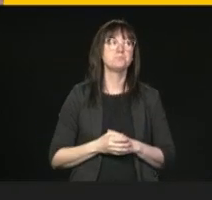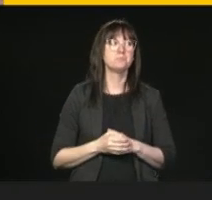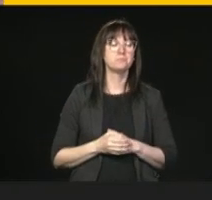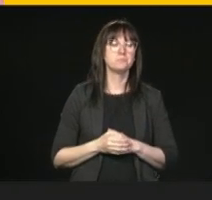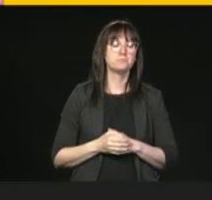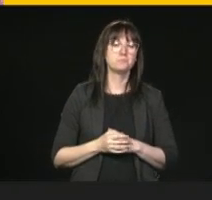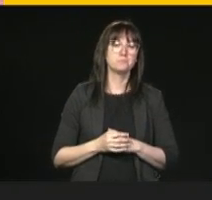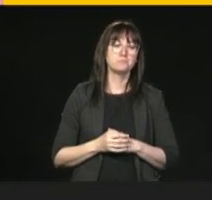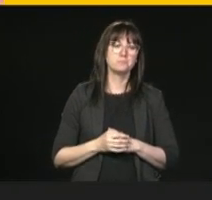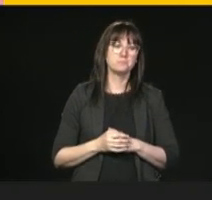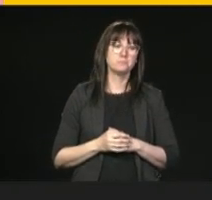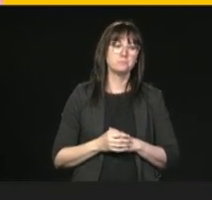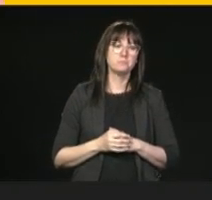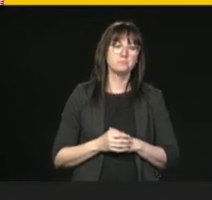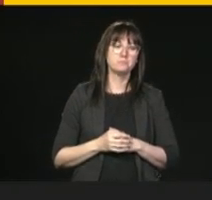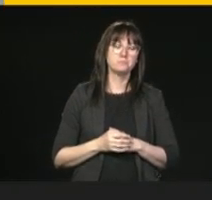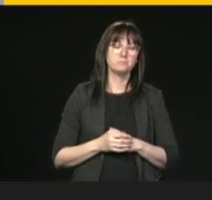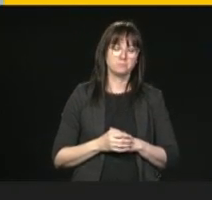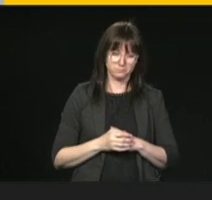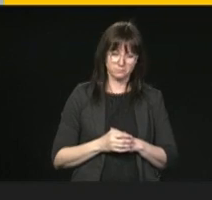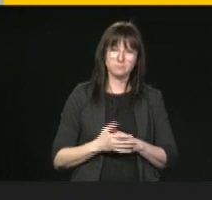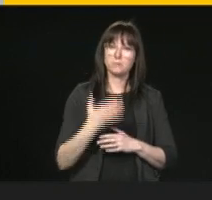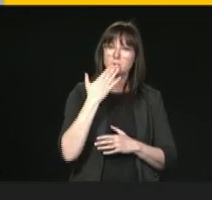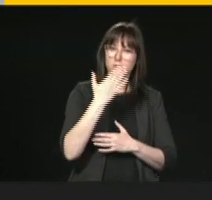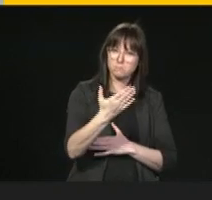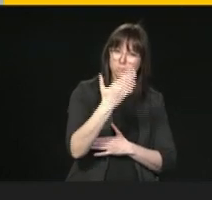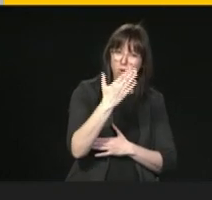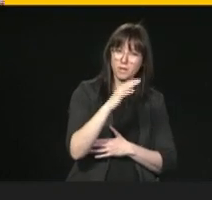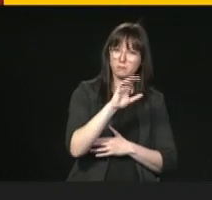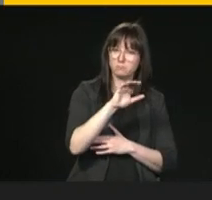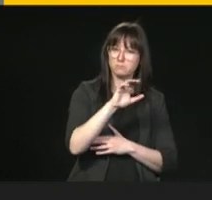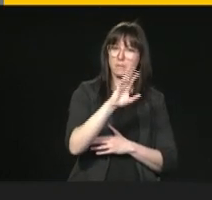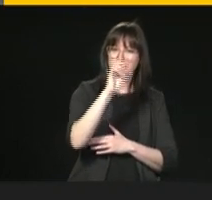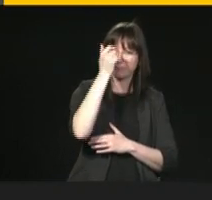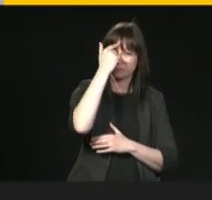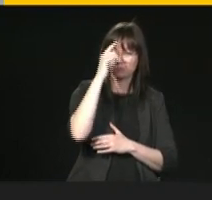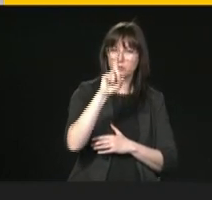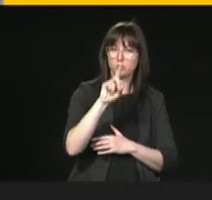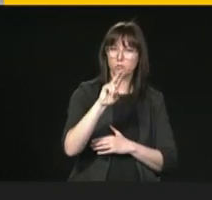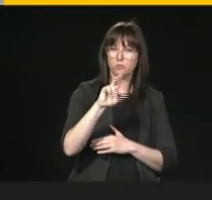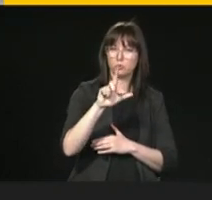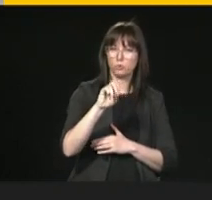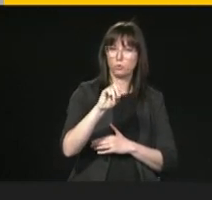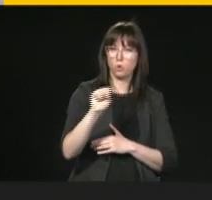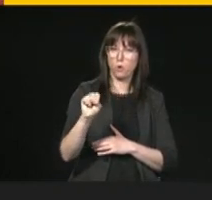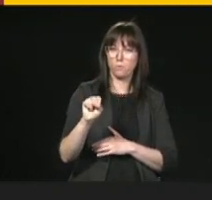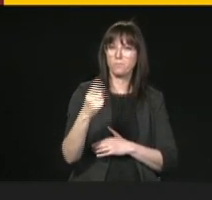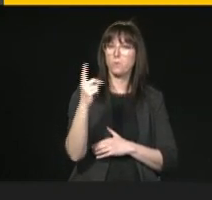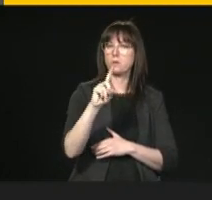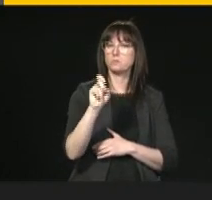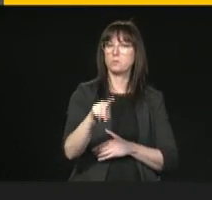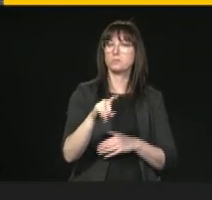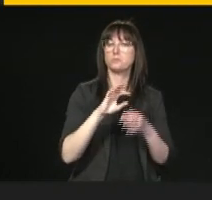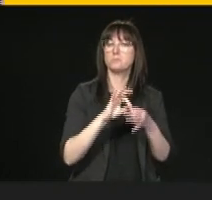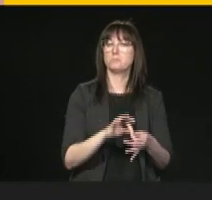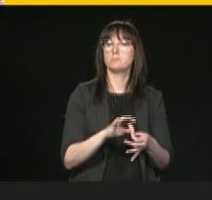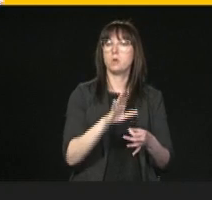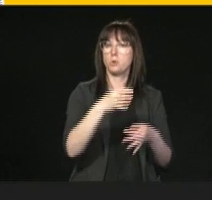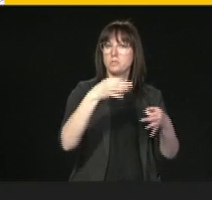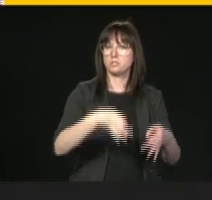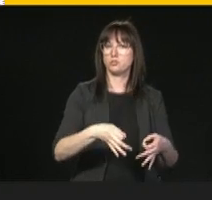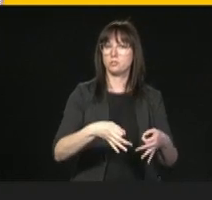Good morning, Mr. Duclos. I have a question about the decision to close Service Canada offices. Can